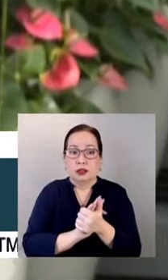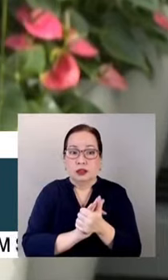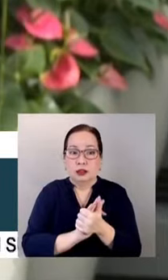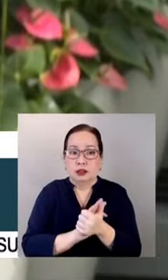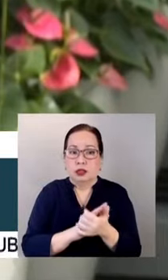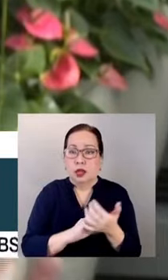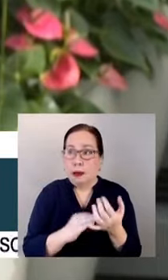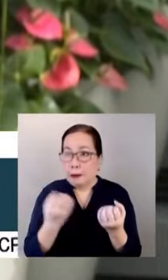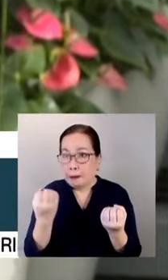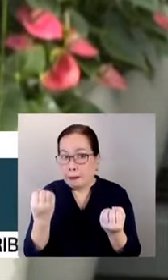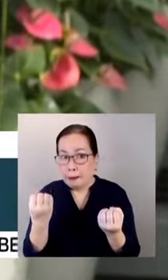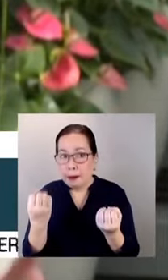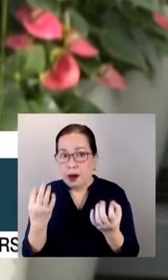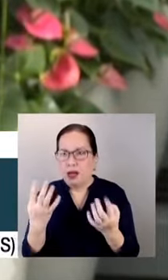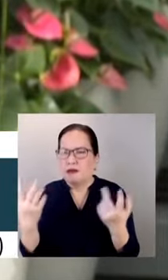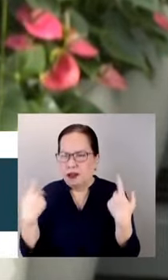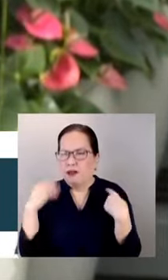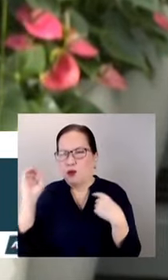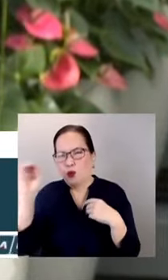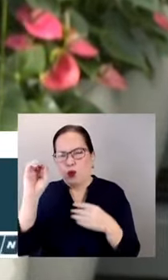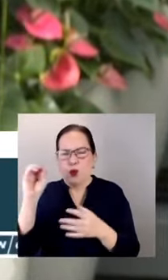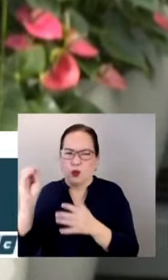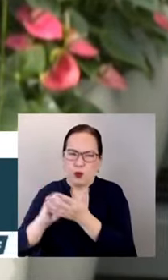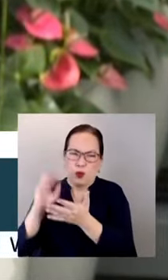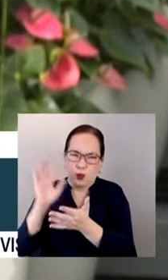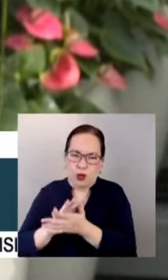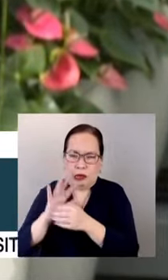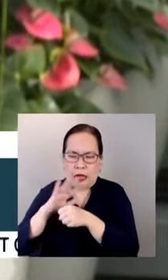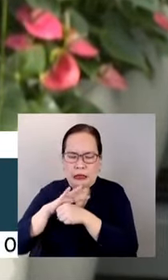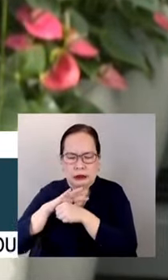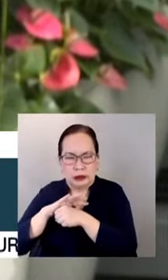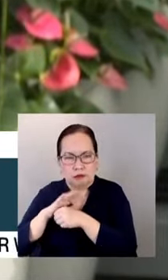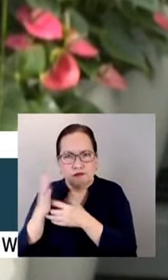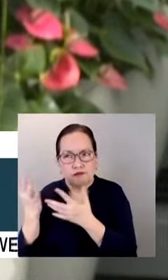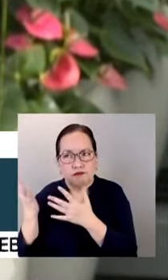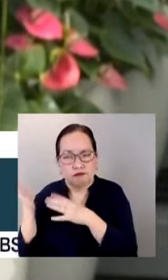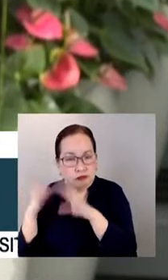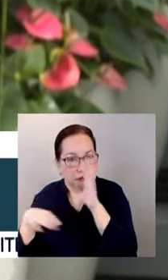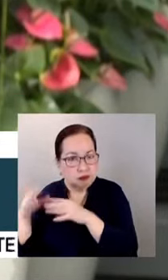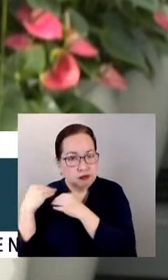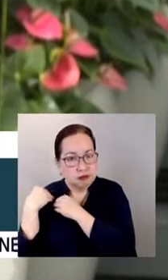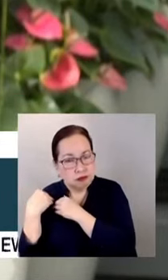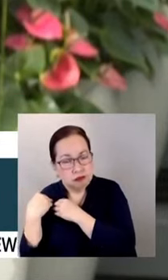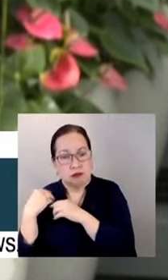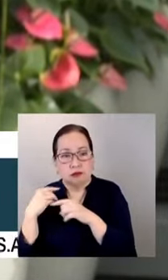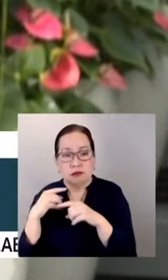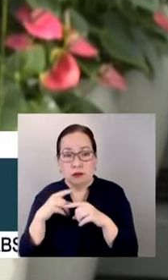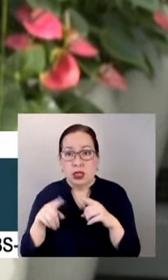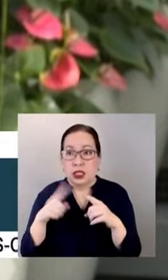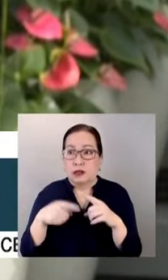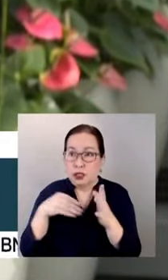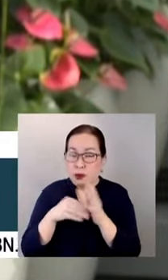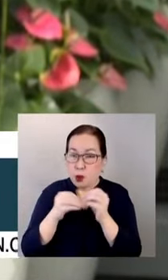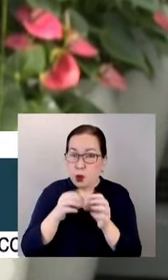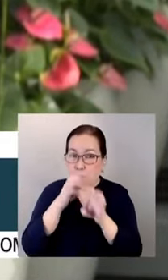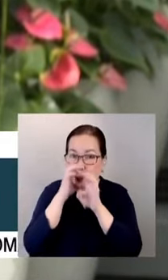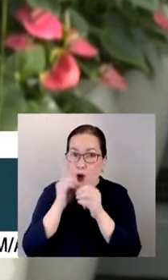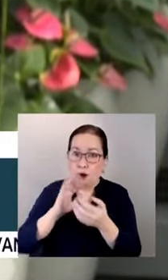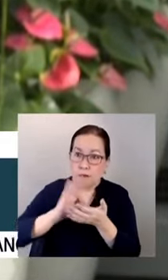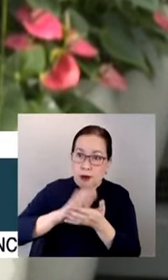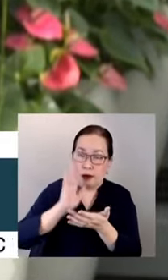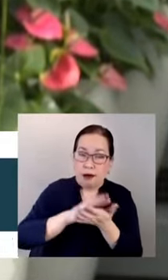are already in debt distress or about to fall into debt distress. If financing conditions get tighter,